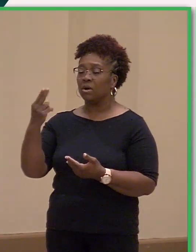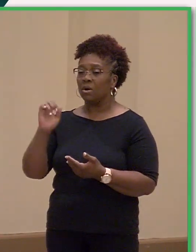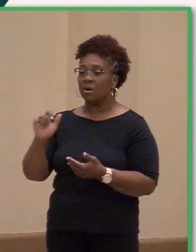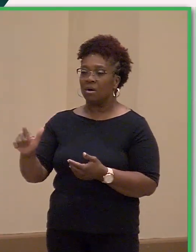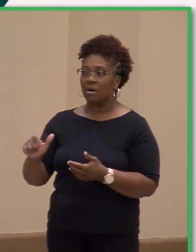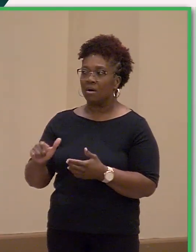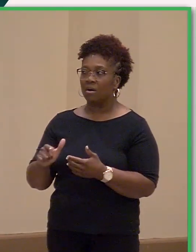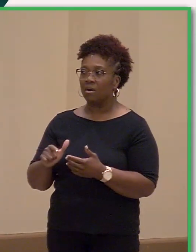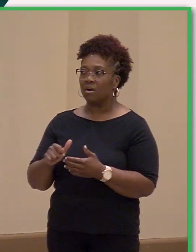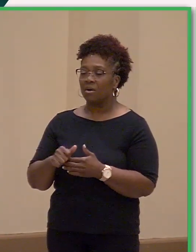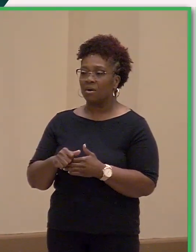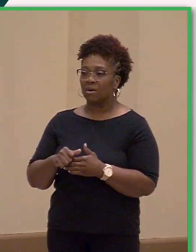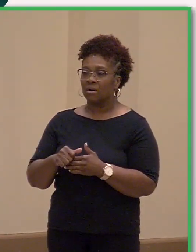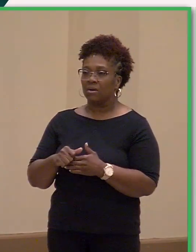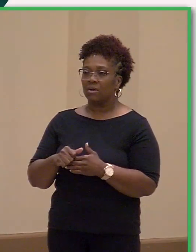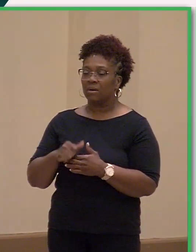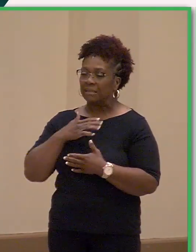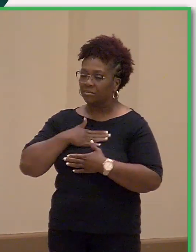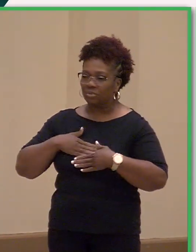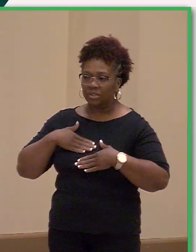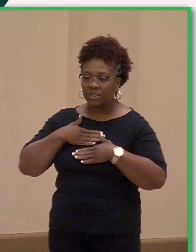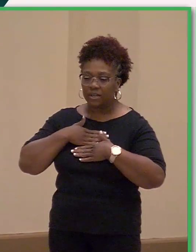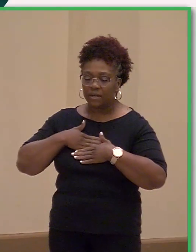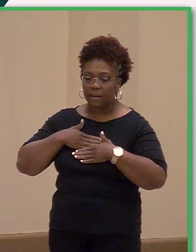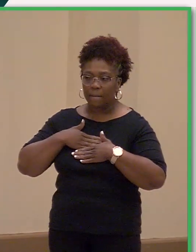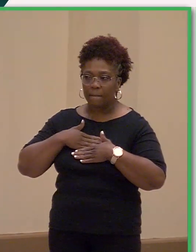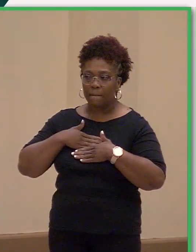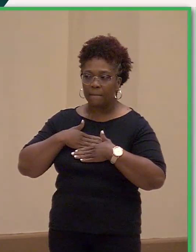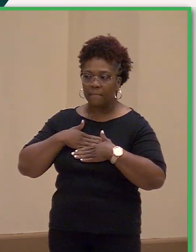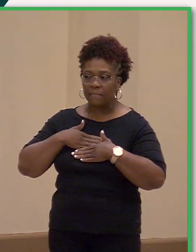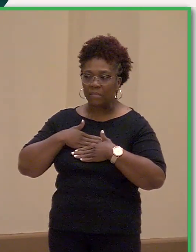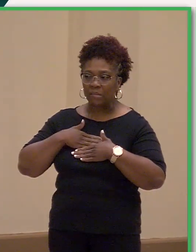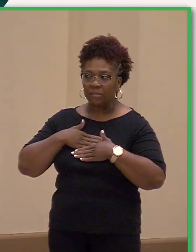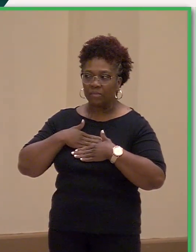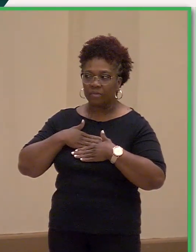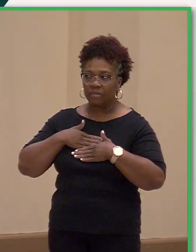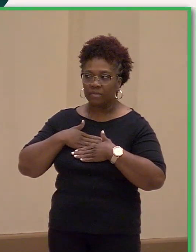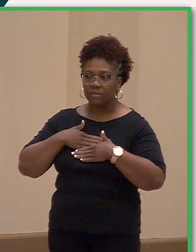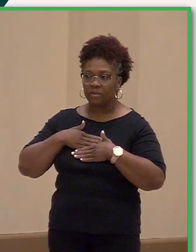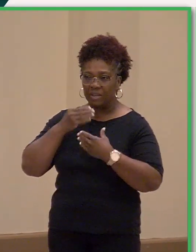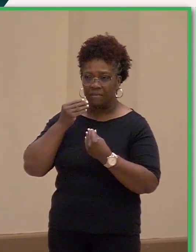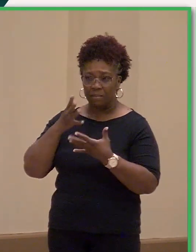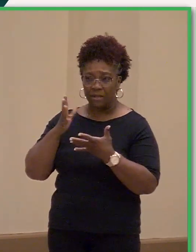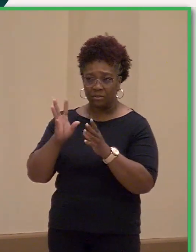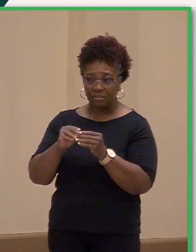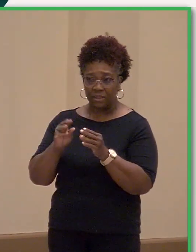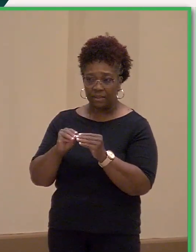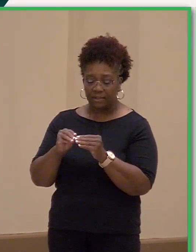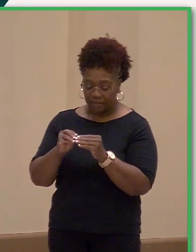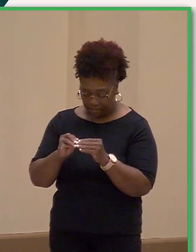Springs, which is appreciated, to the input meeting, sir. On